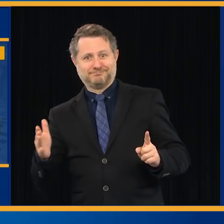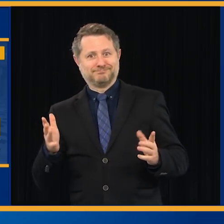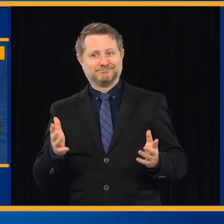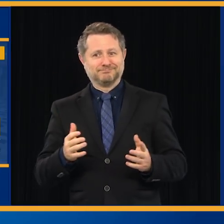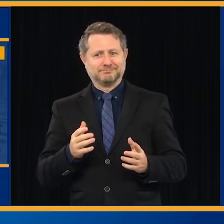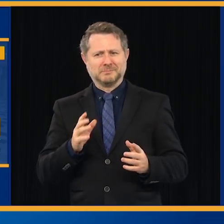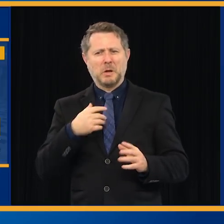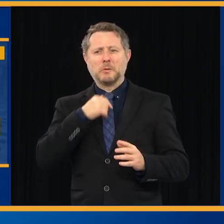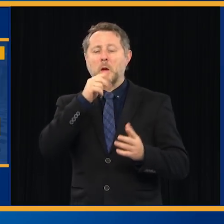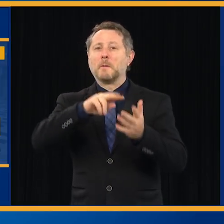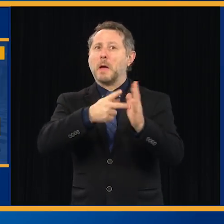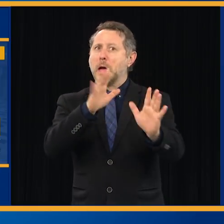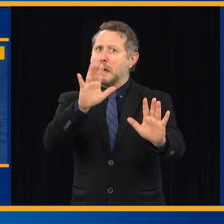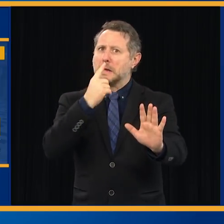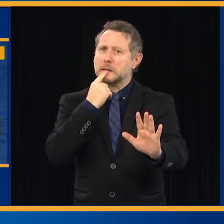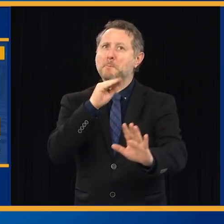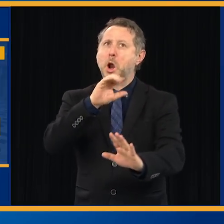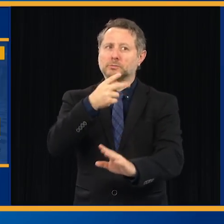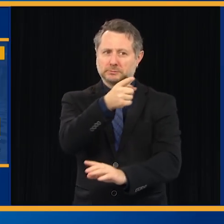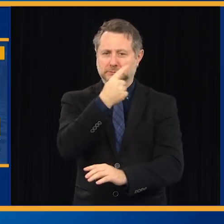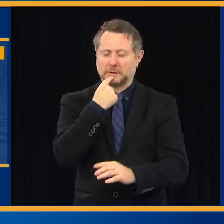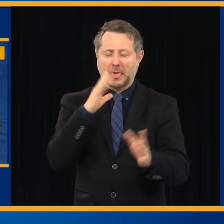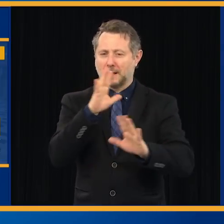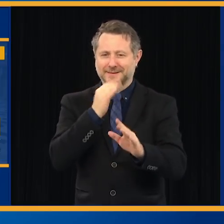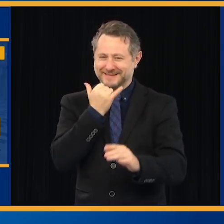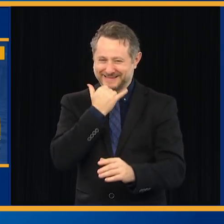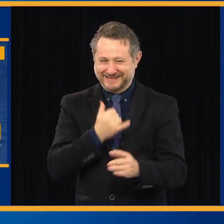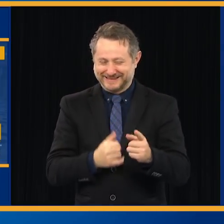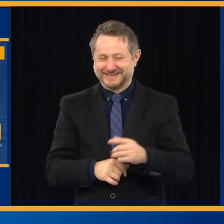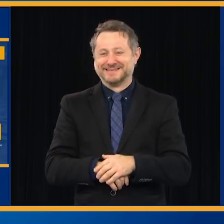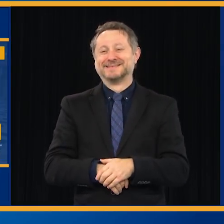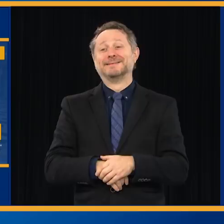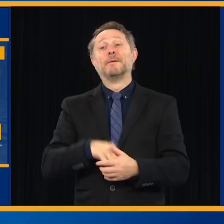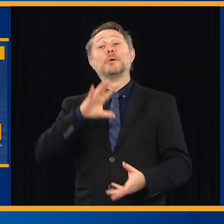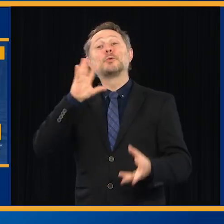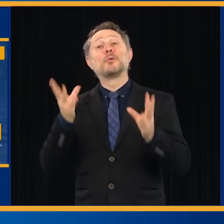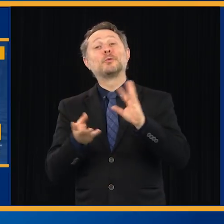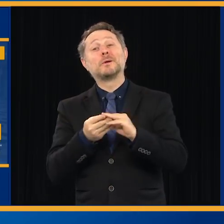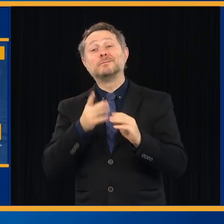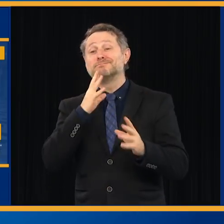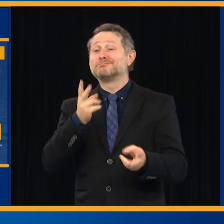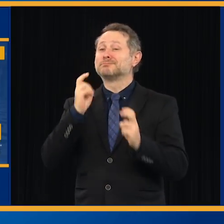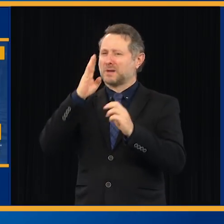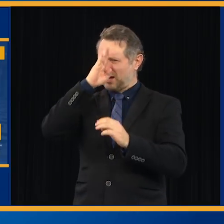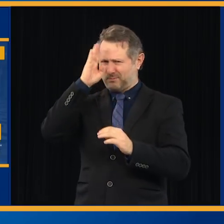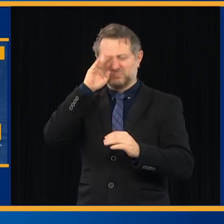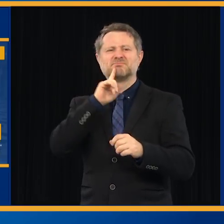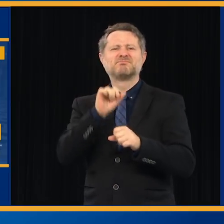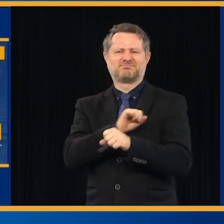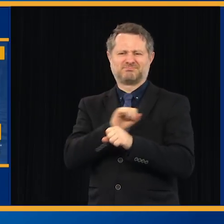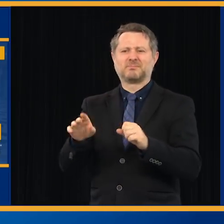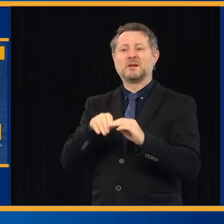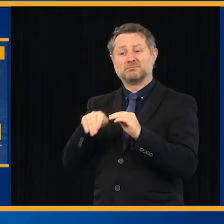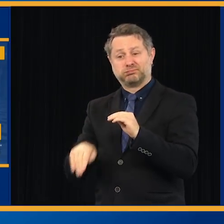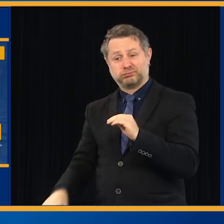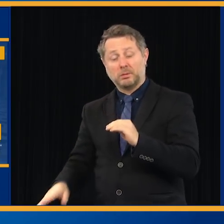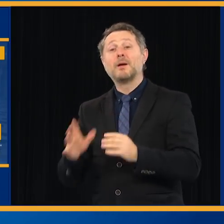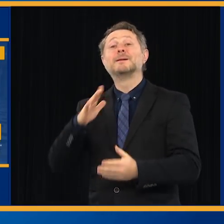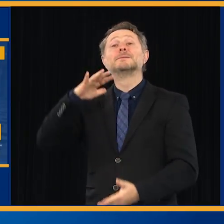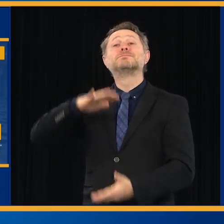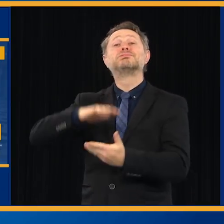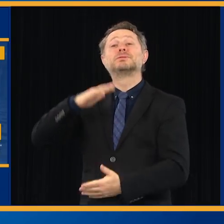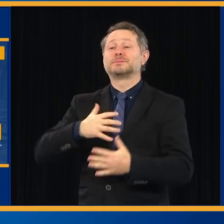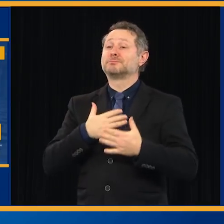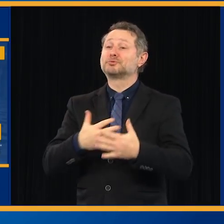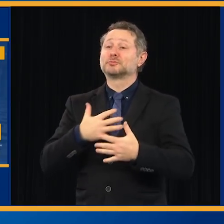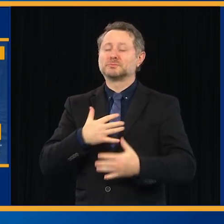March, I'm sorry. The number of total hospitalizations again is down. The number of intubations is down, and that's really good